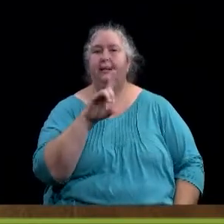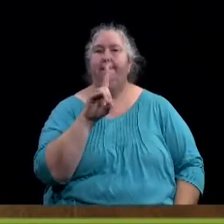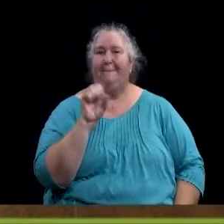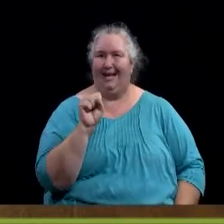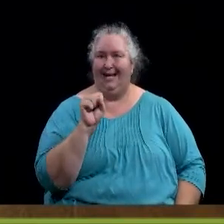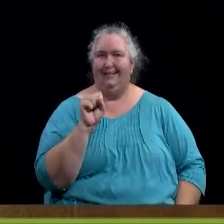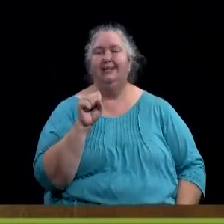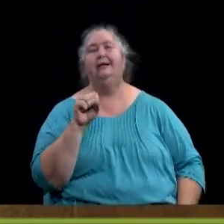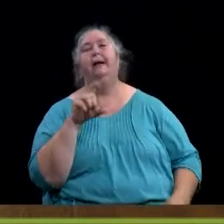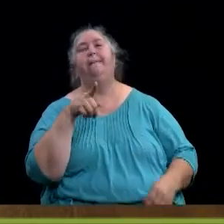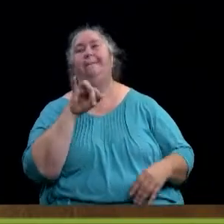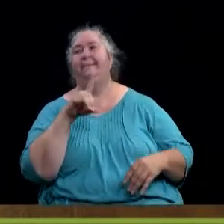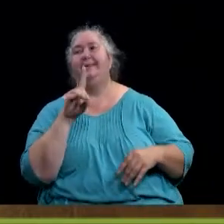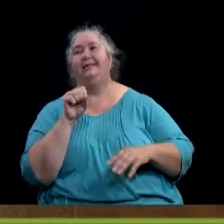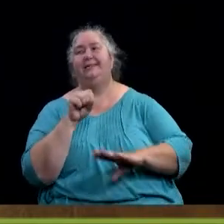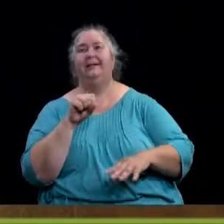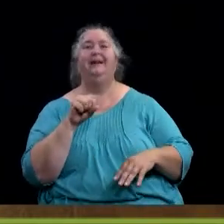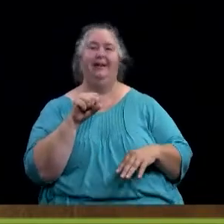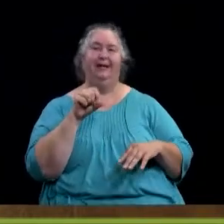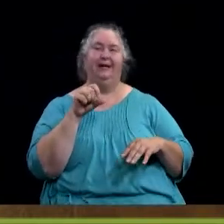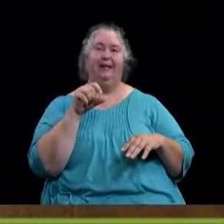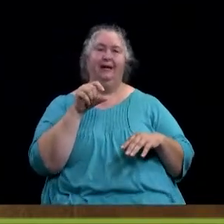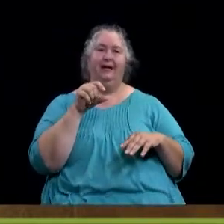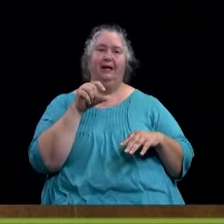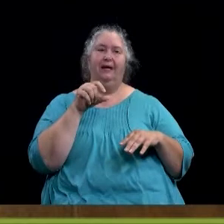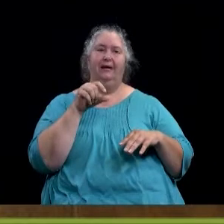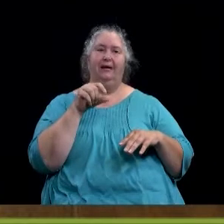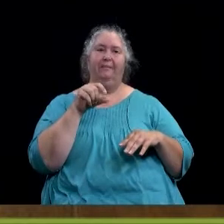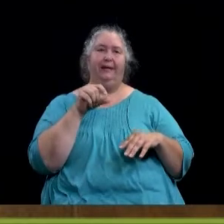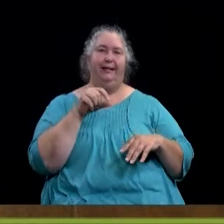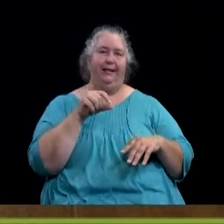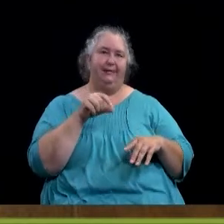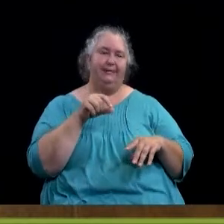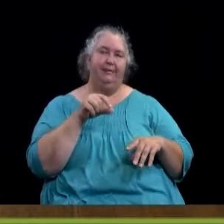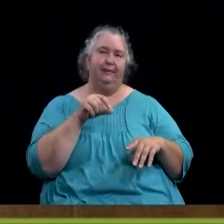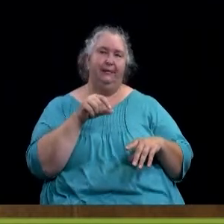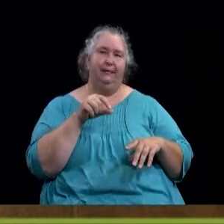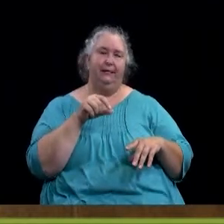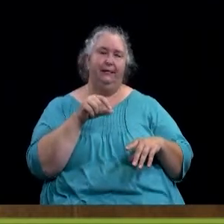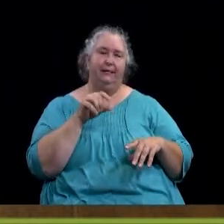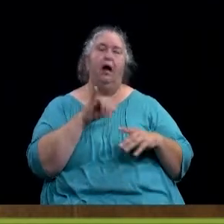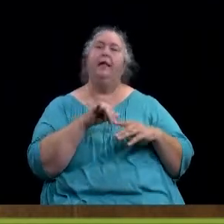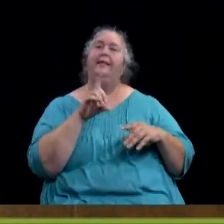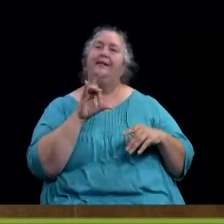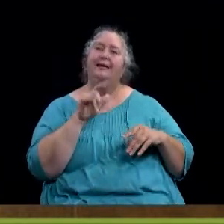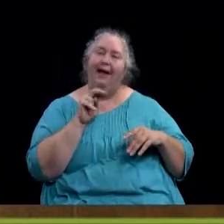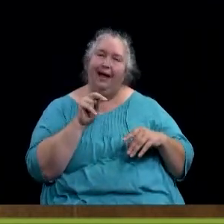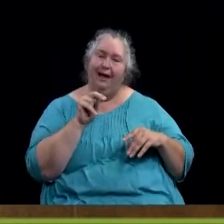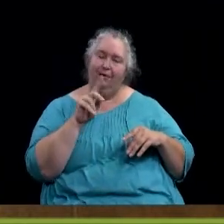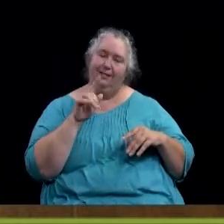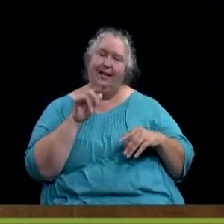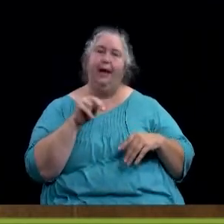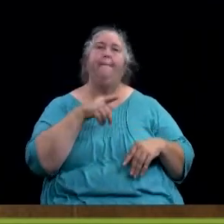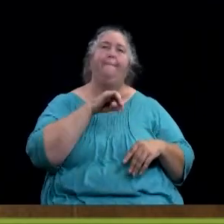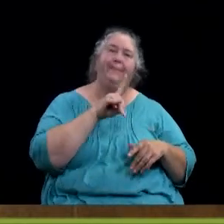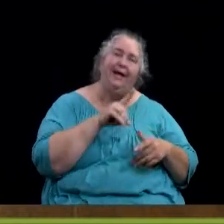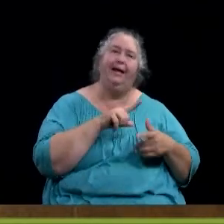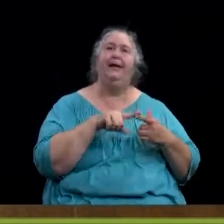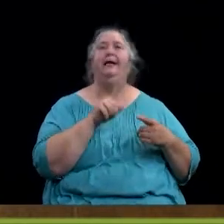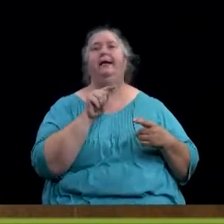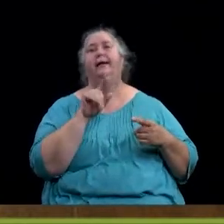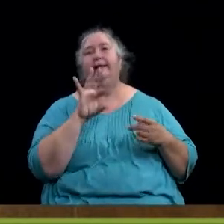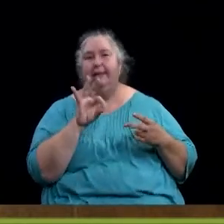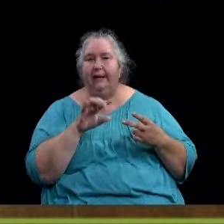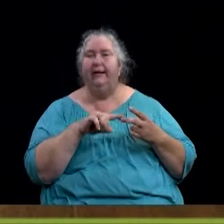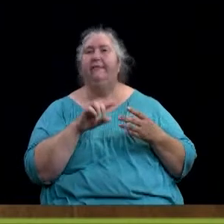fund those, and the PID and the TIF and City Center specifically, and then whatever other